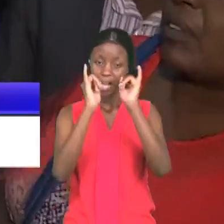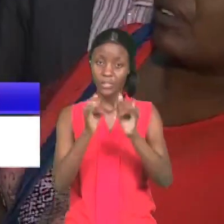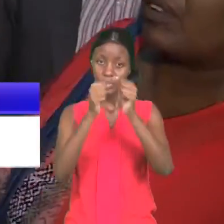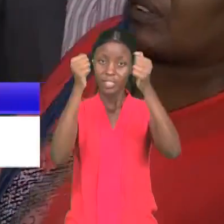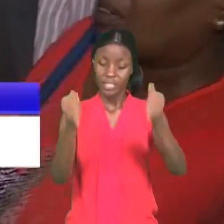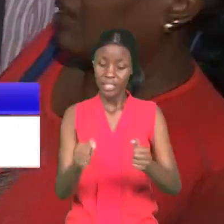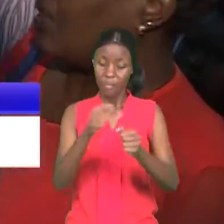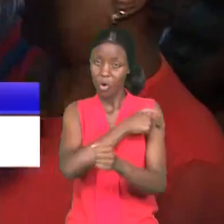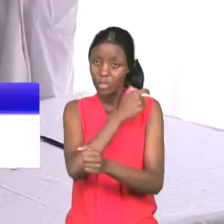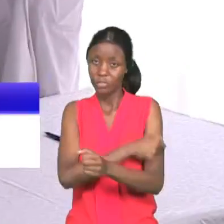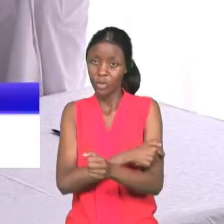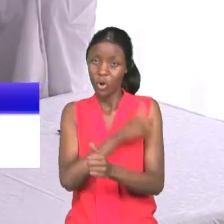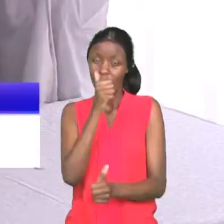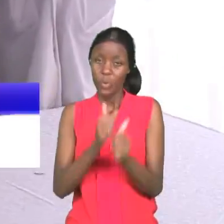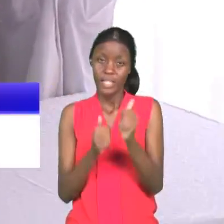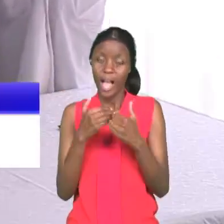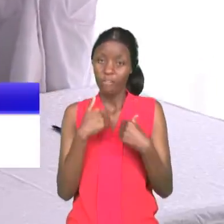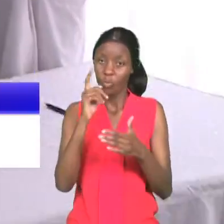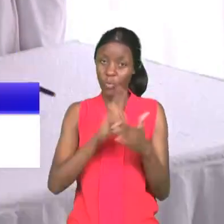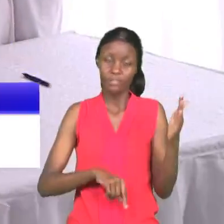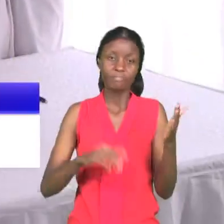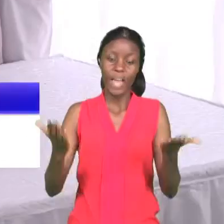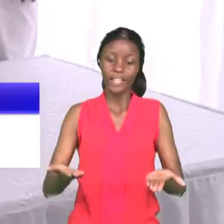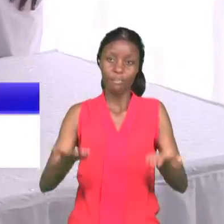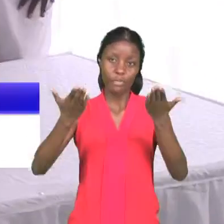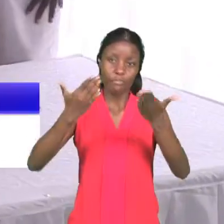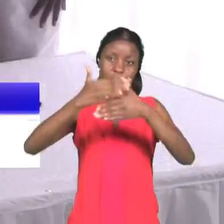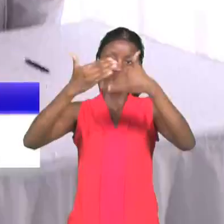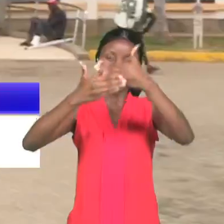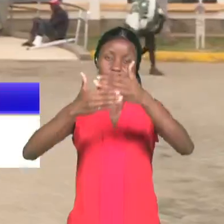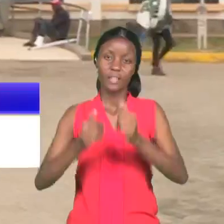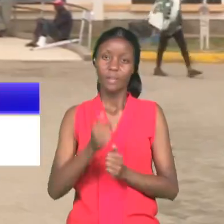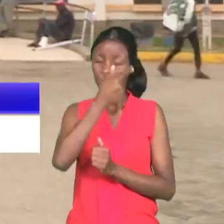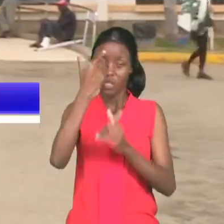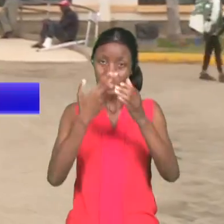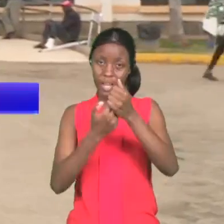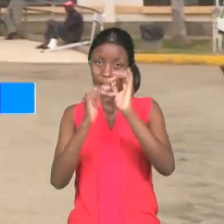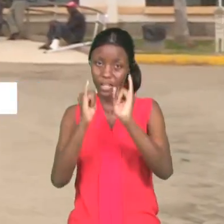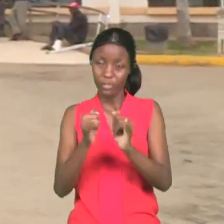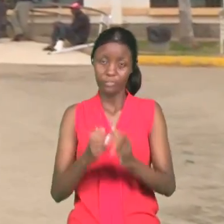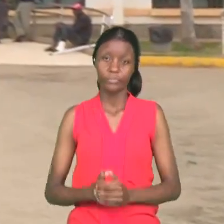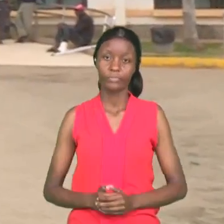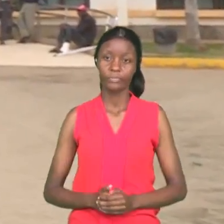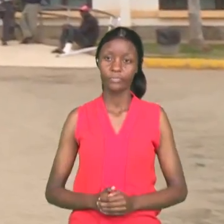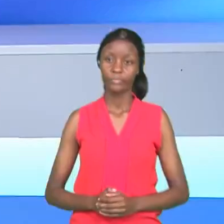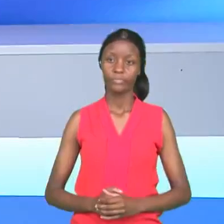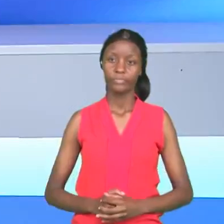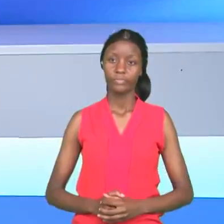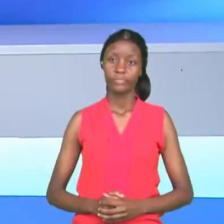the hospital waiting area will also receive a facelift thanks to the newfound partnership. Recording for Switch TV, this is Jolene